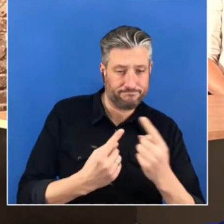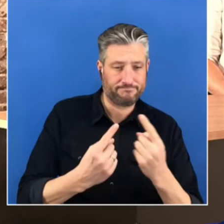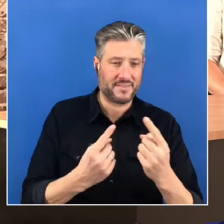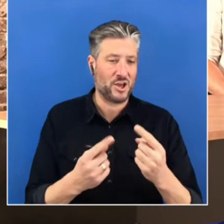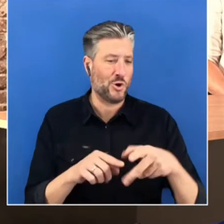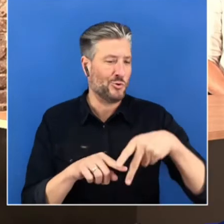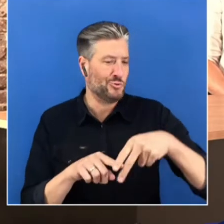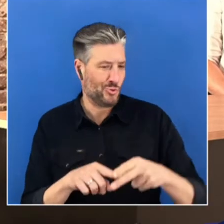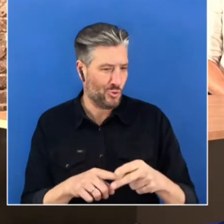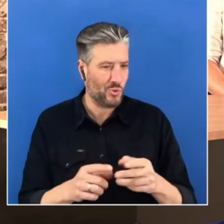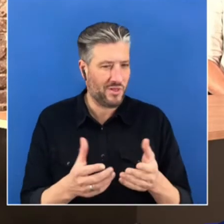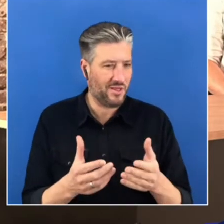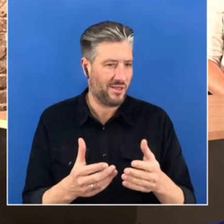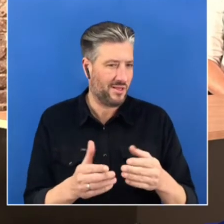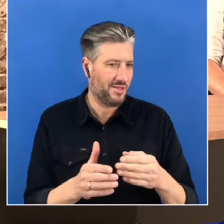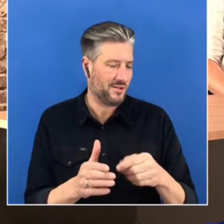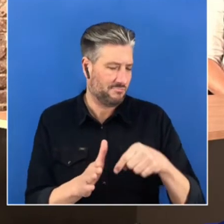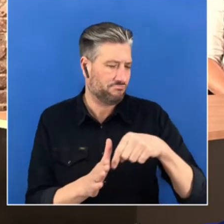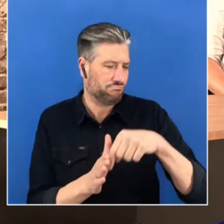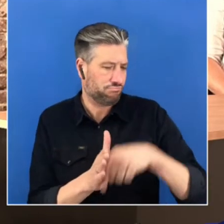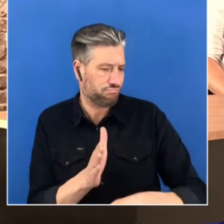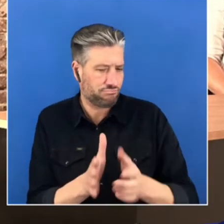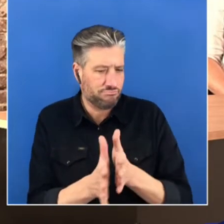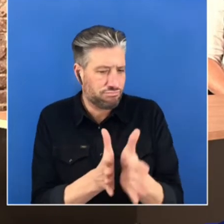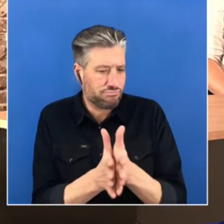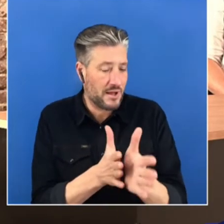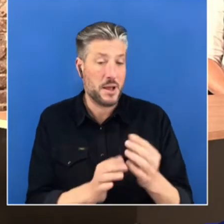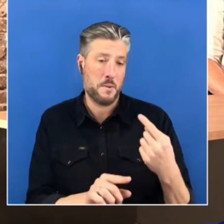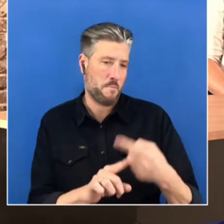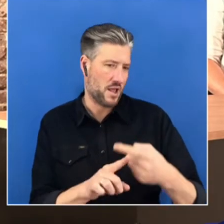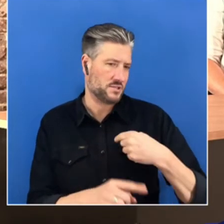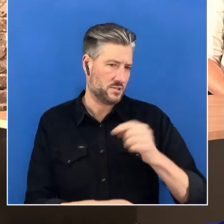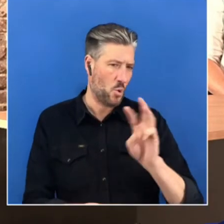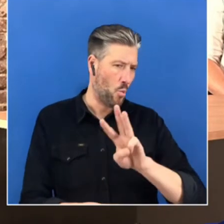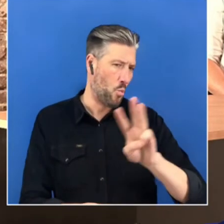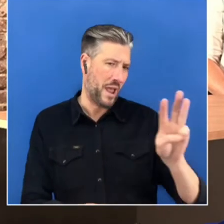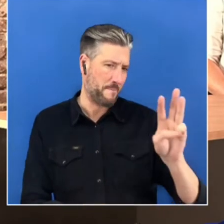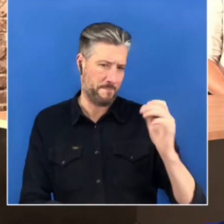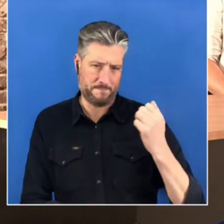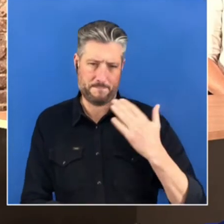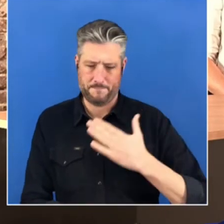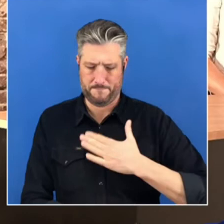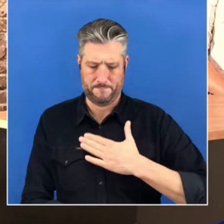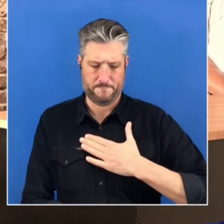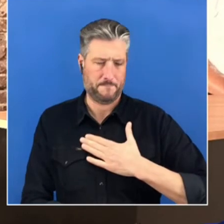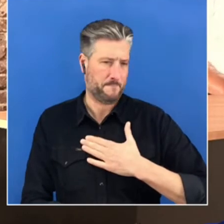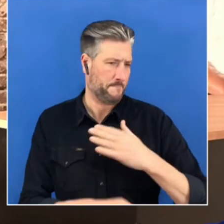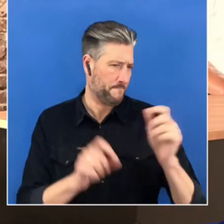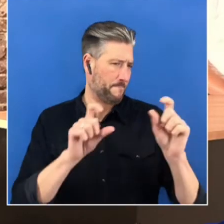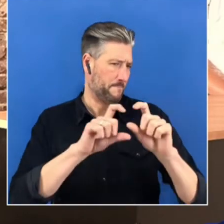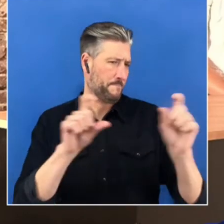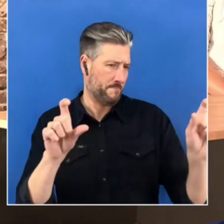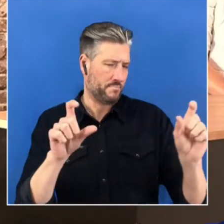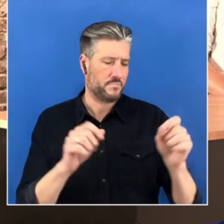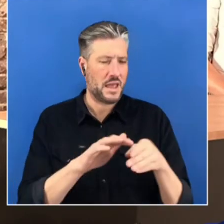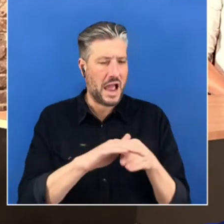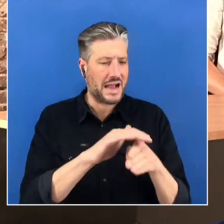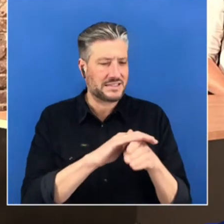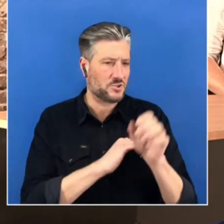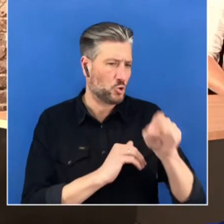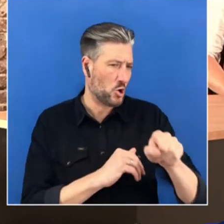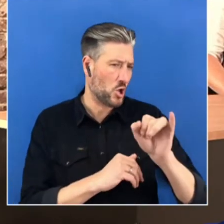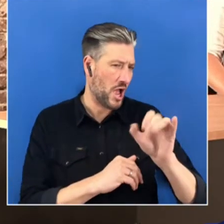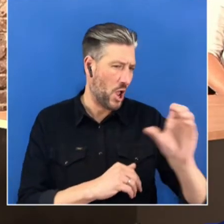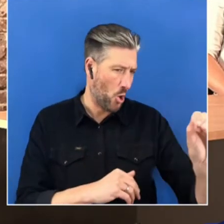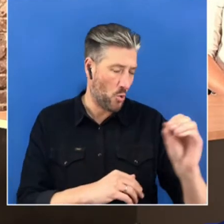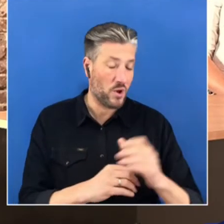is accessibilityinsights.io, and we share information on onboarding to the tools, frequently asked questions, lots of things to help people if they get